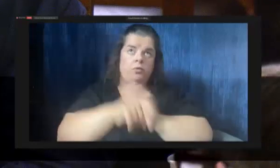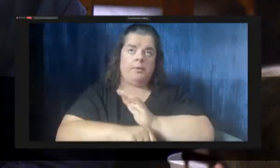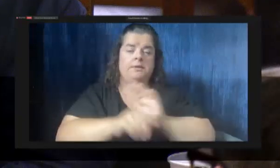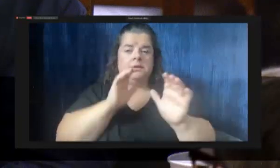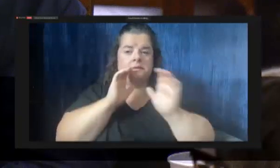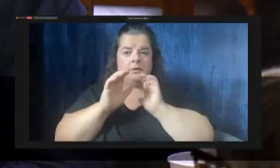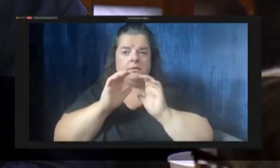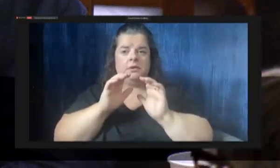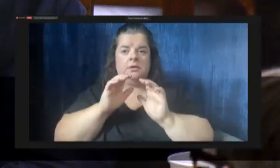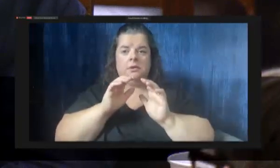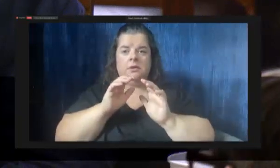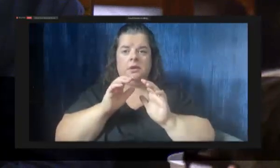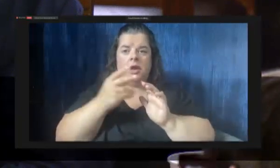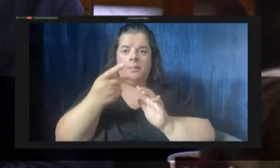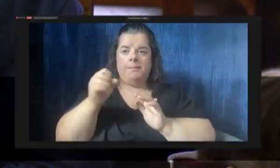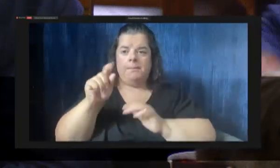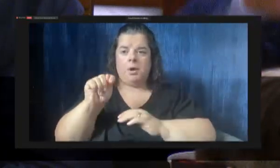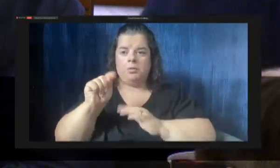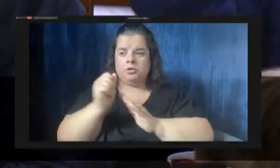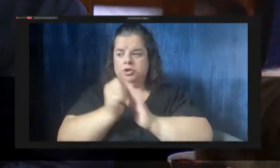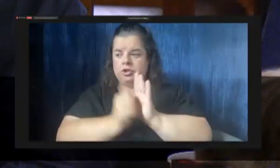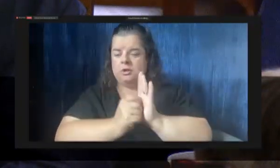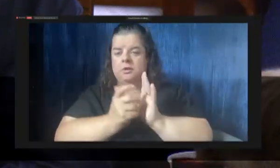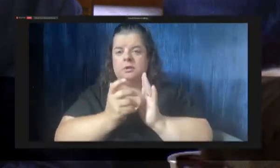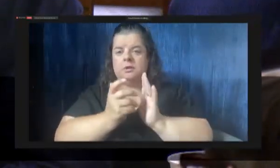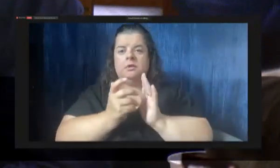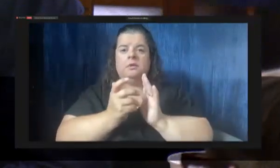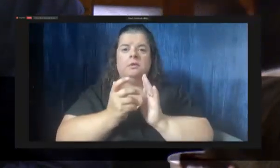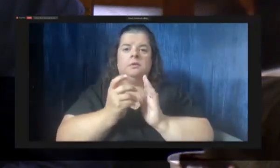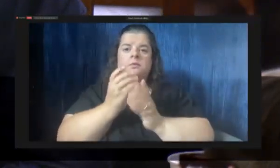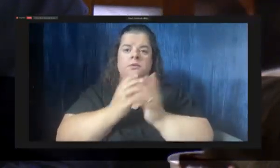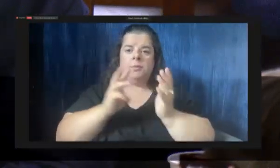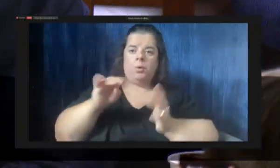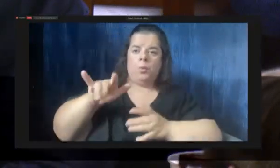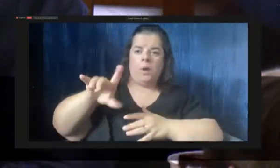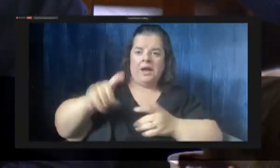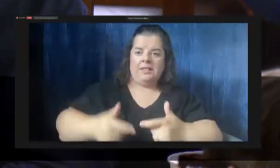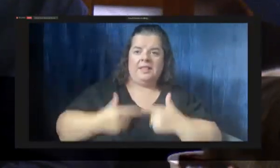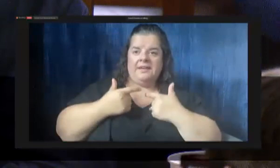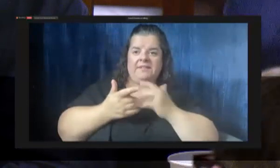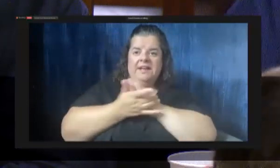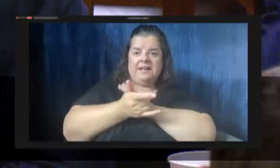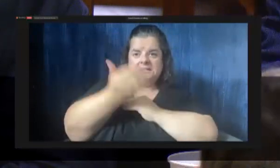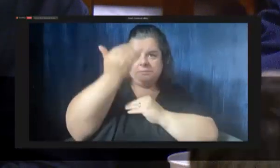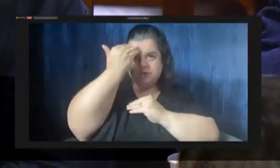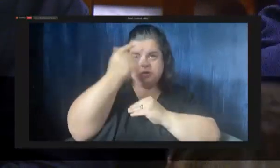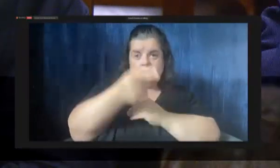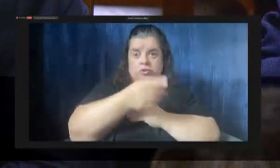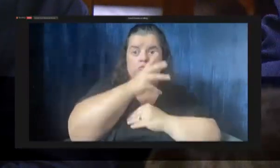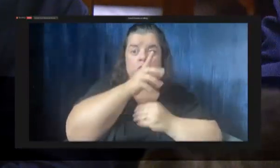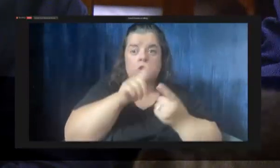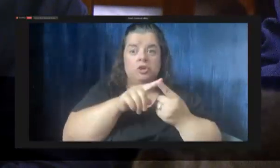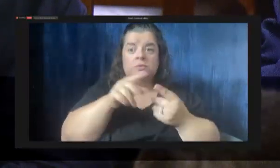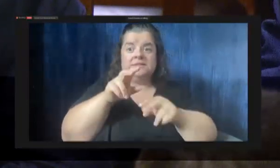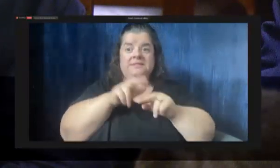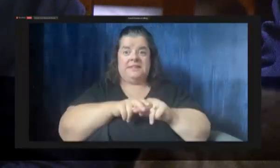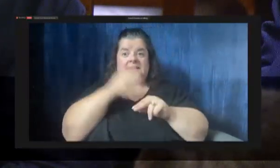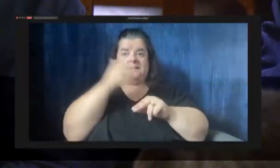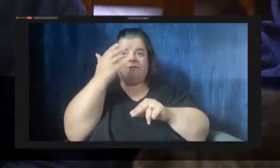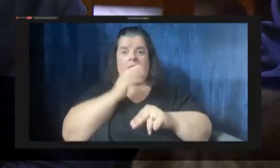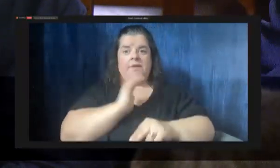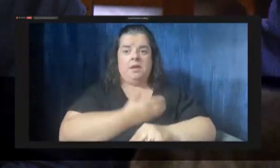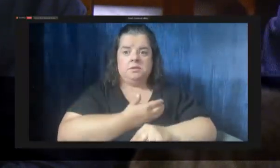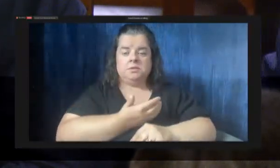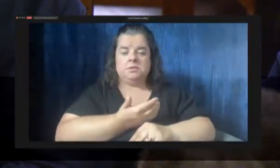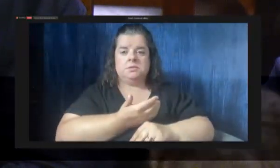agenda with, you know, the wildlife experts that you all talk to, right, sitting here in front of us, and we can